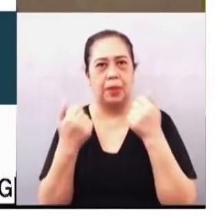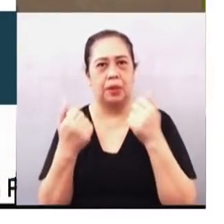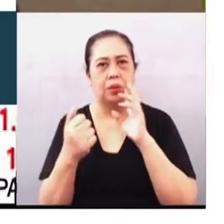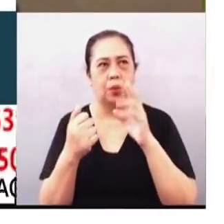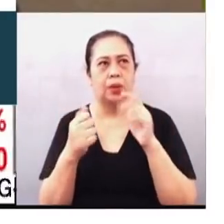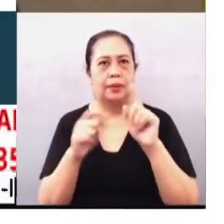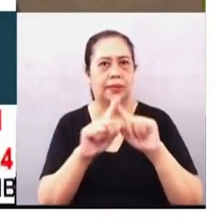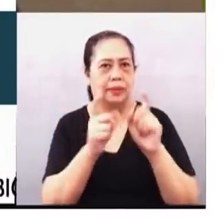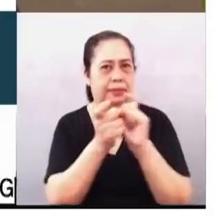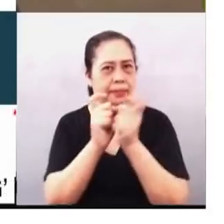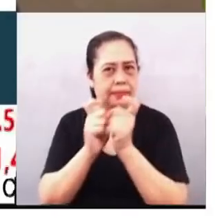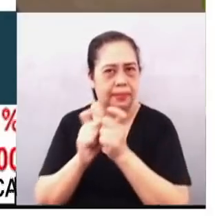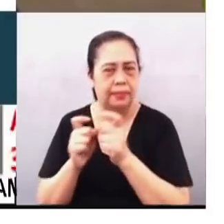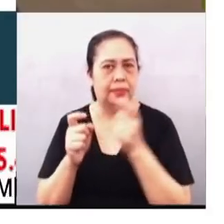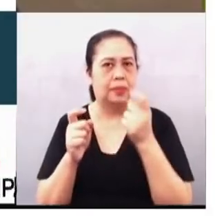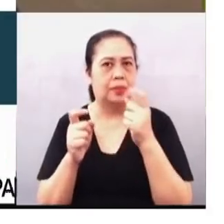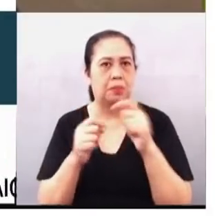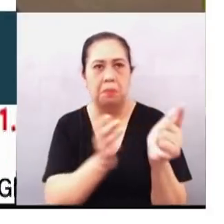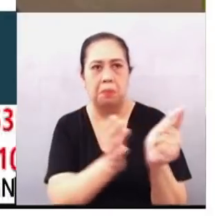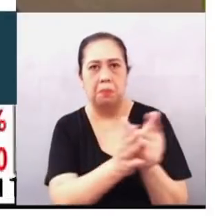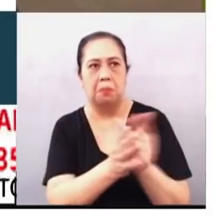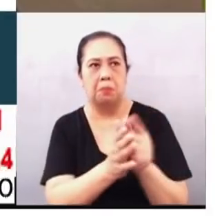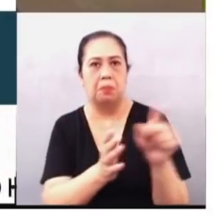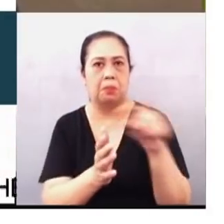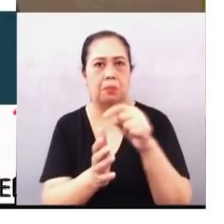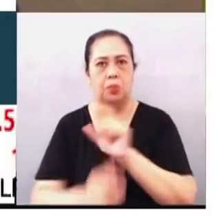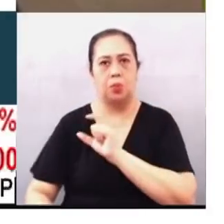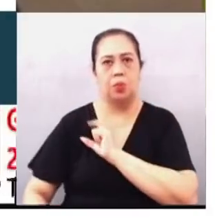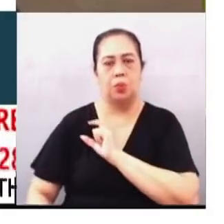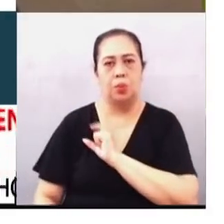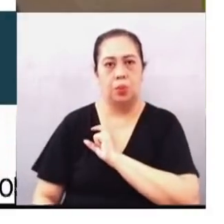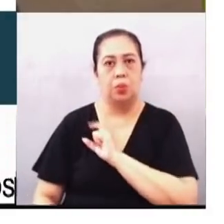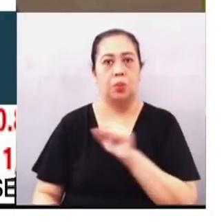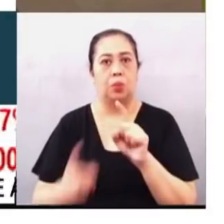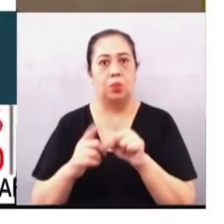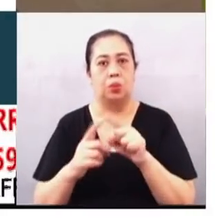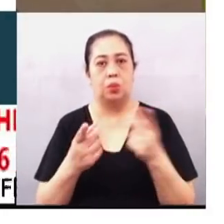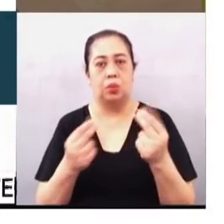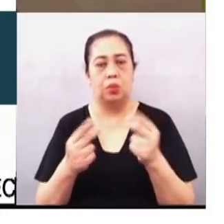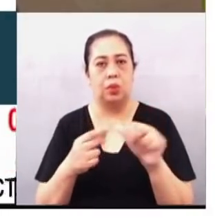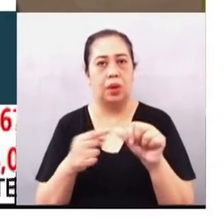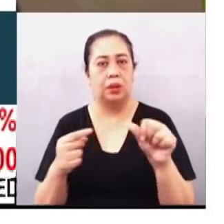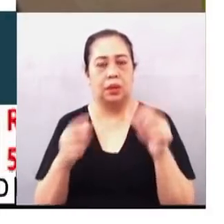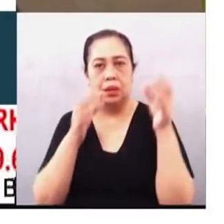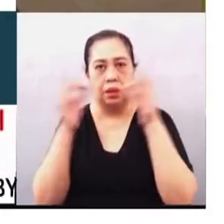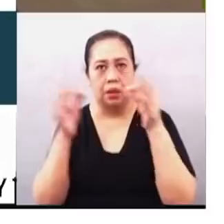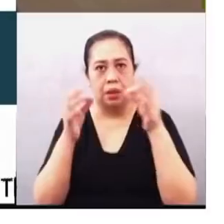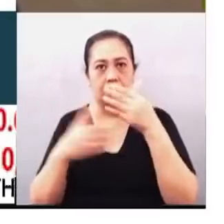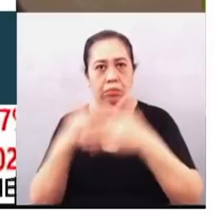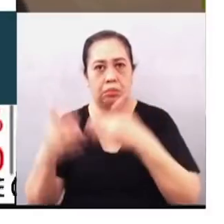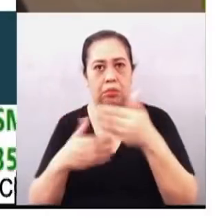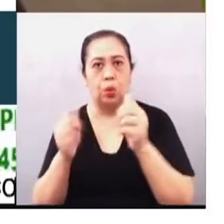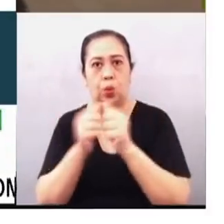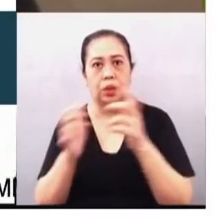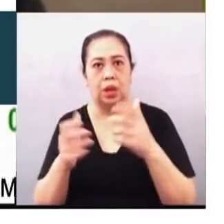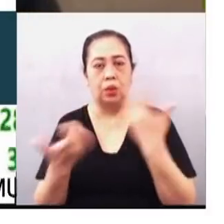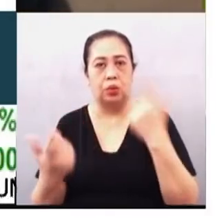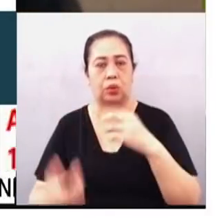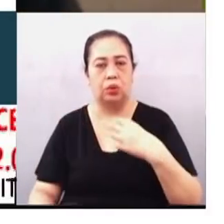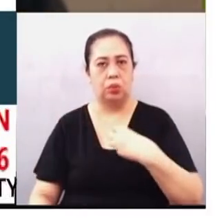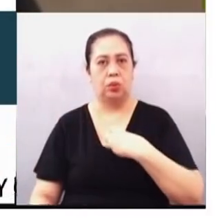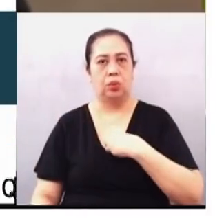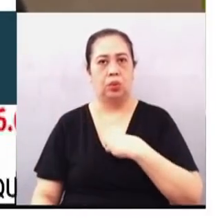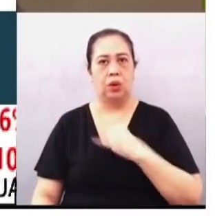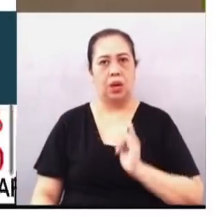Like pagbawalan natin yung ating kapulisan na mag-conduct ng anti-drug operations na walang suot na body-worn